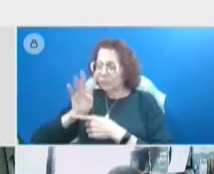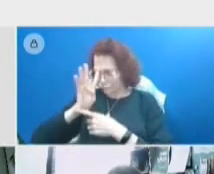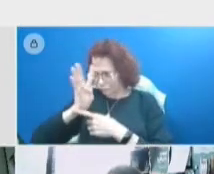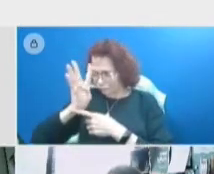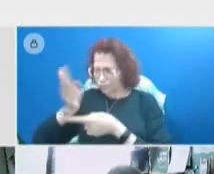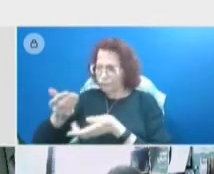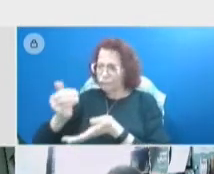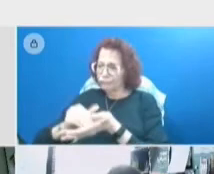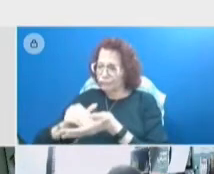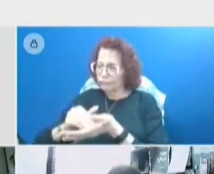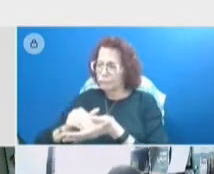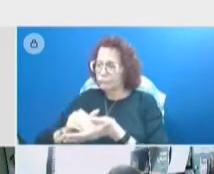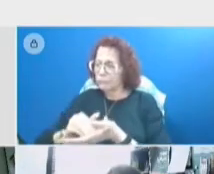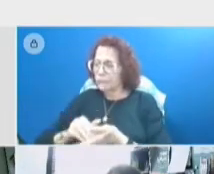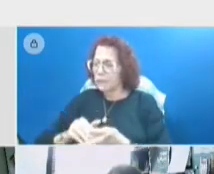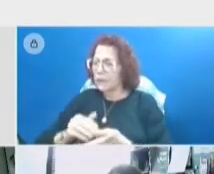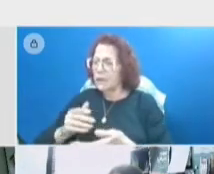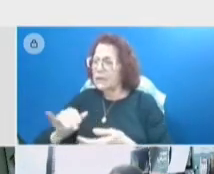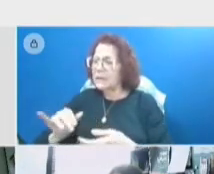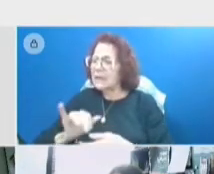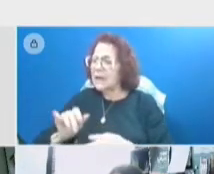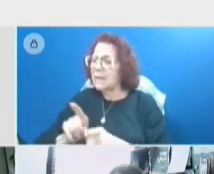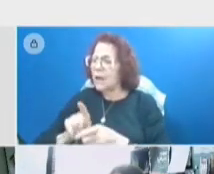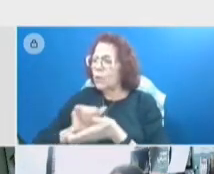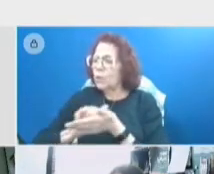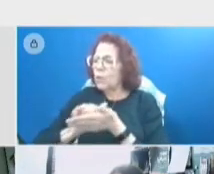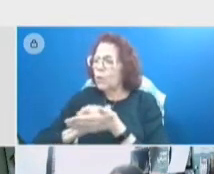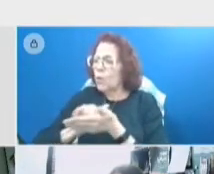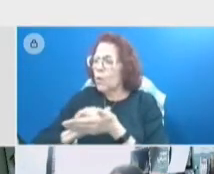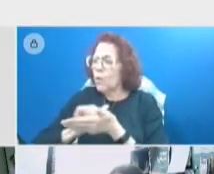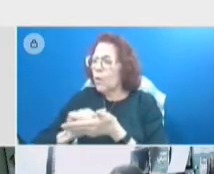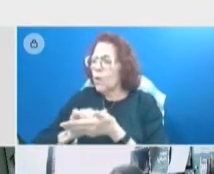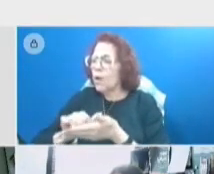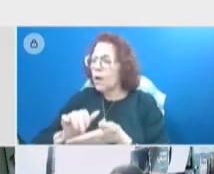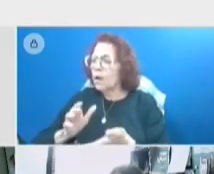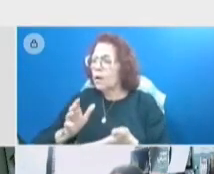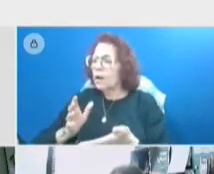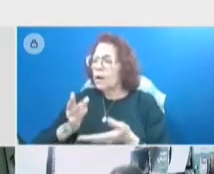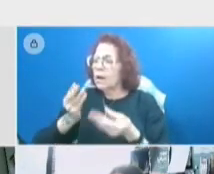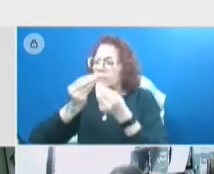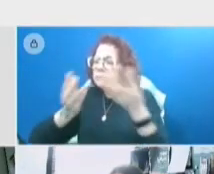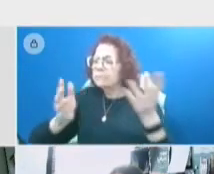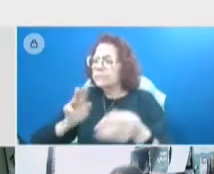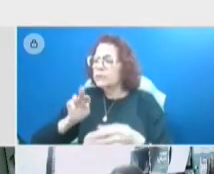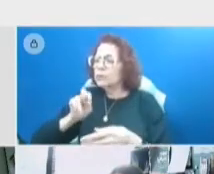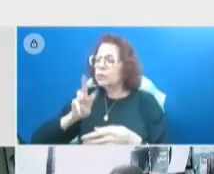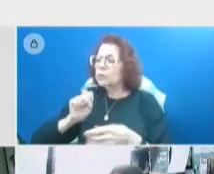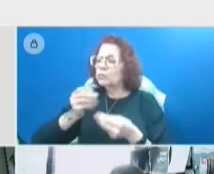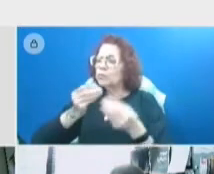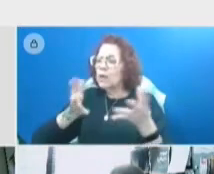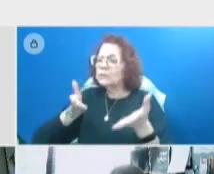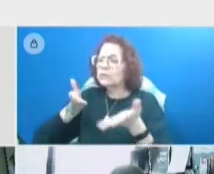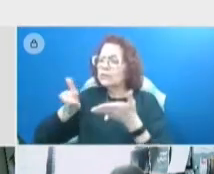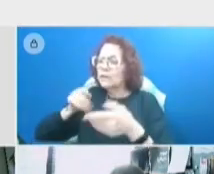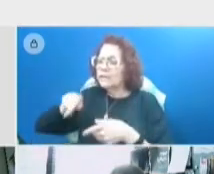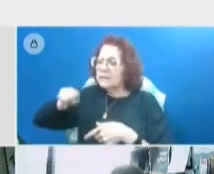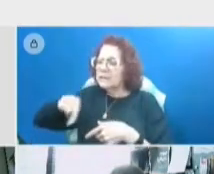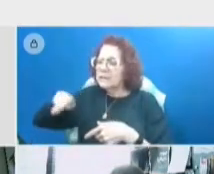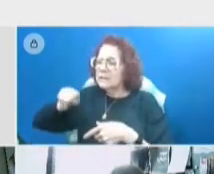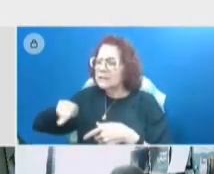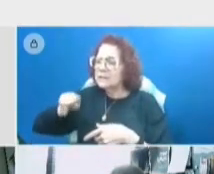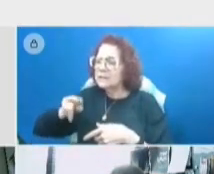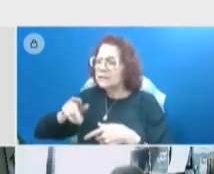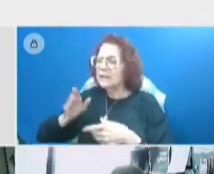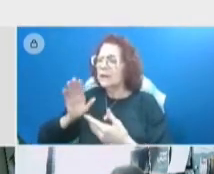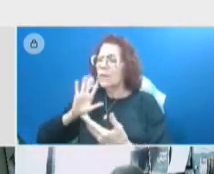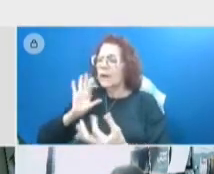I think those went reasonably well. We got good feedback from them. We were also able to explain a number of things about the